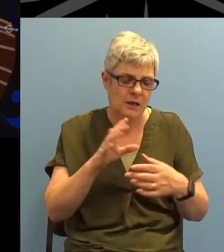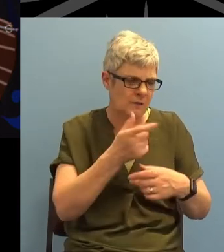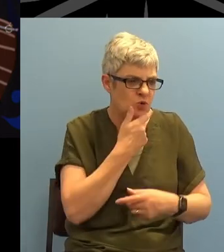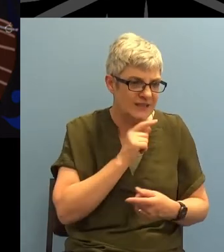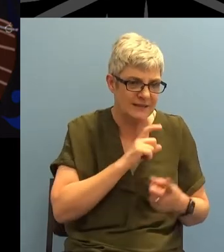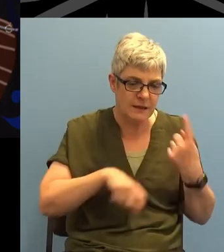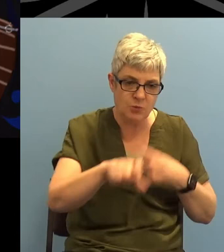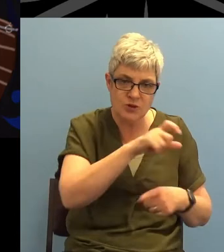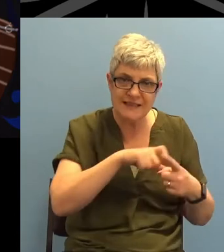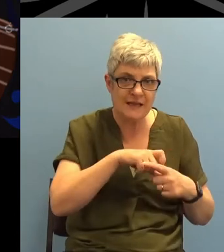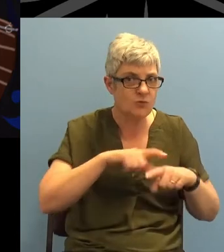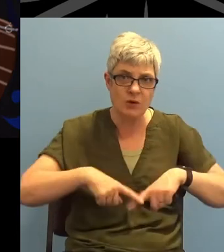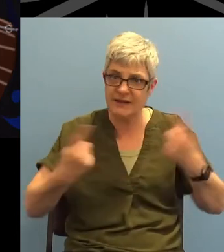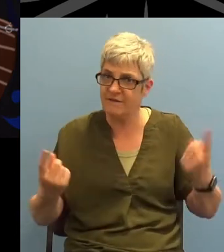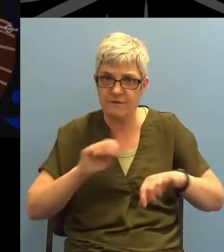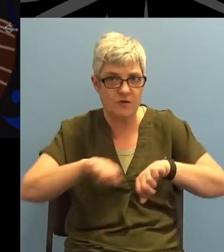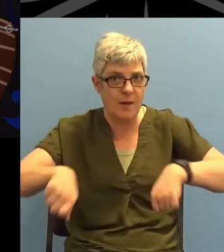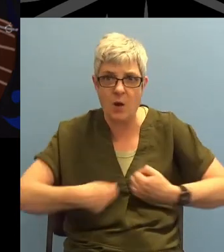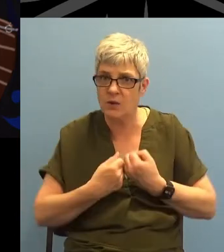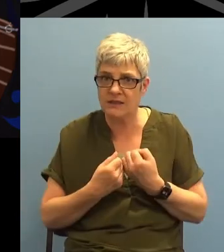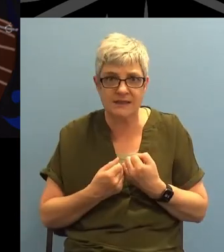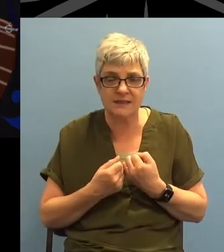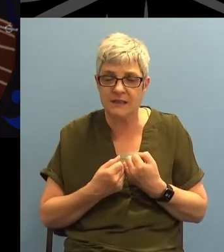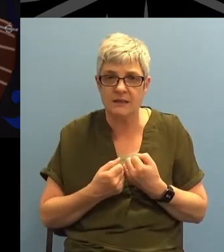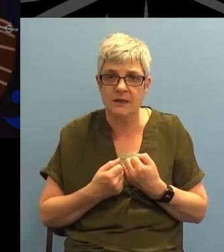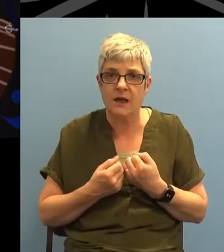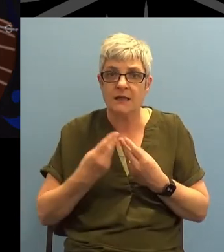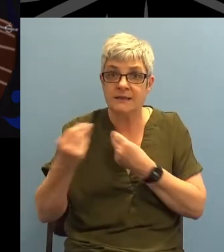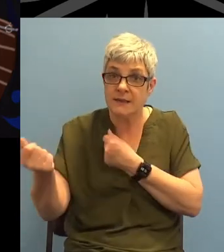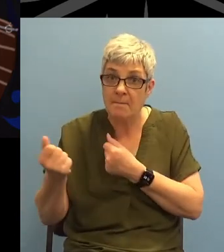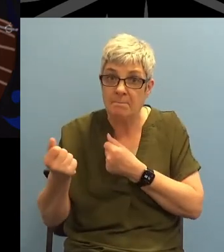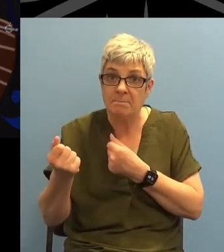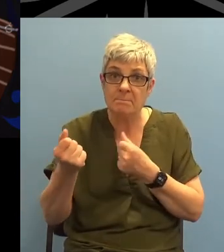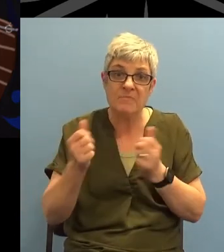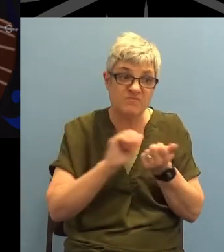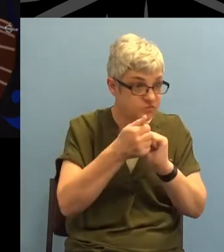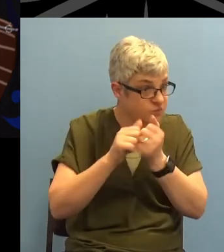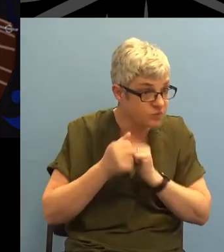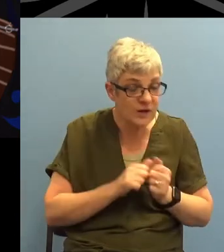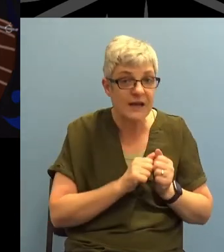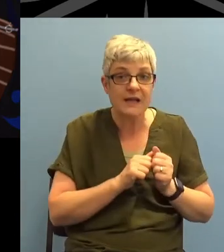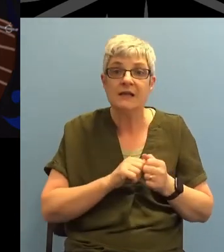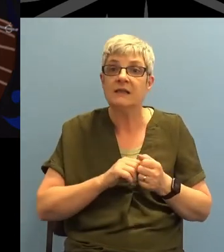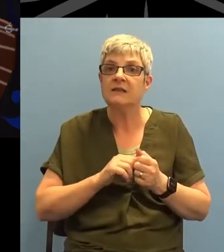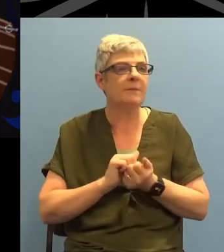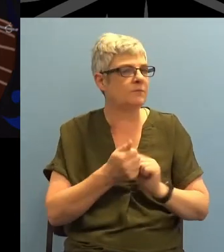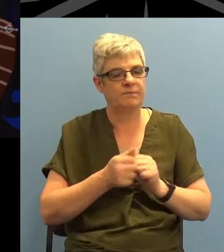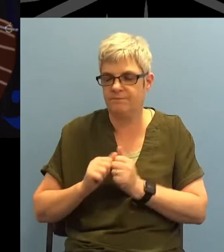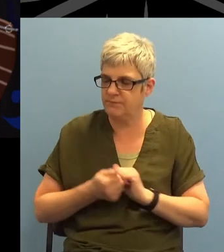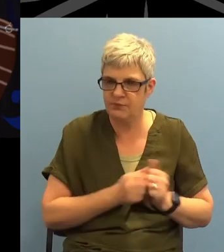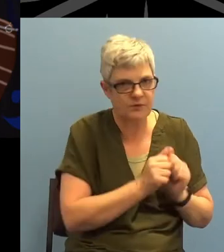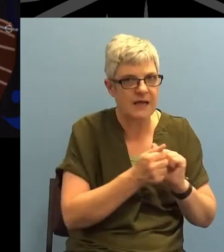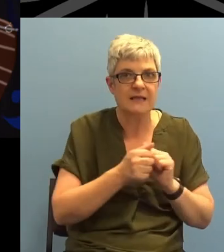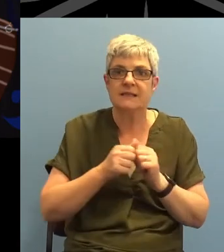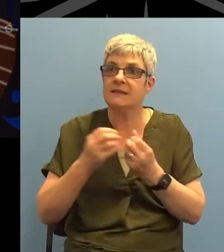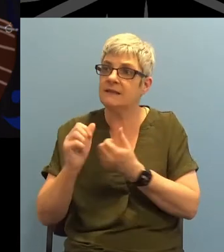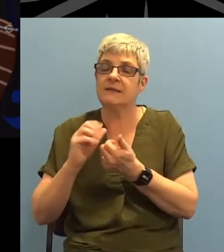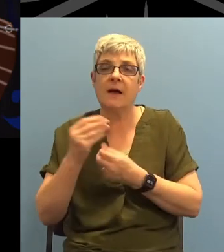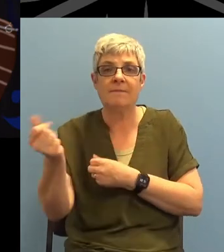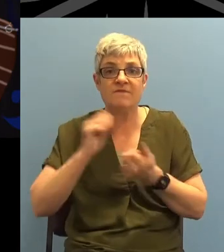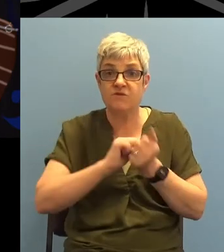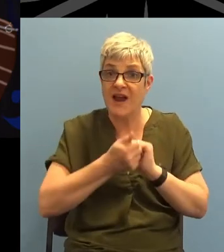very different from ours. Some of them got on with each other, some of them didn't. Some of them were friends, some of them were enemies.